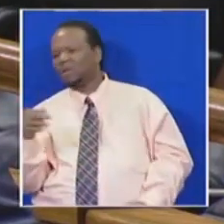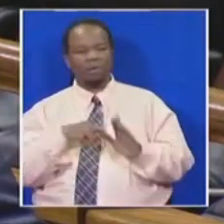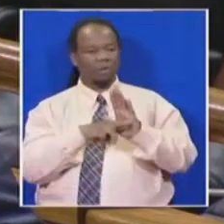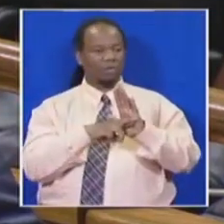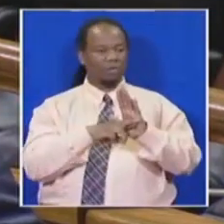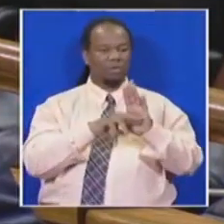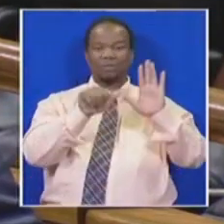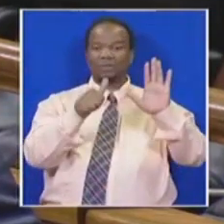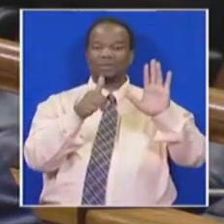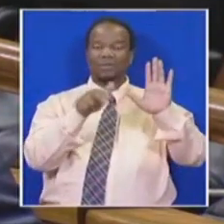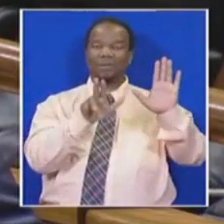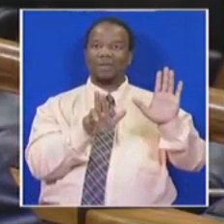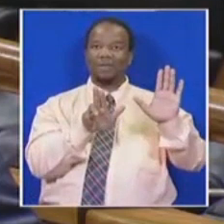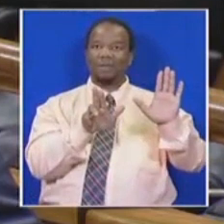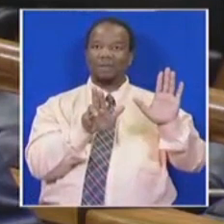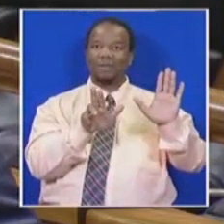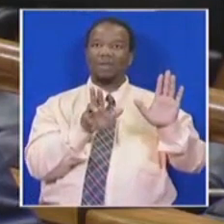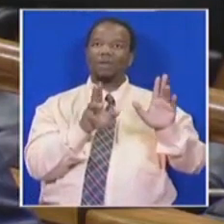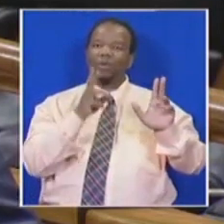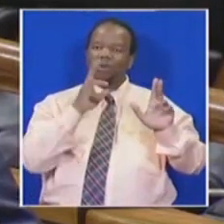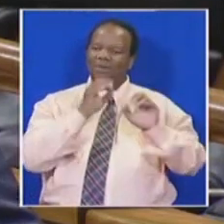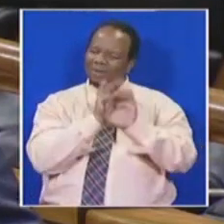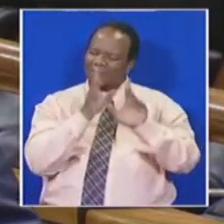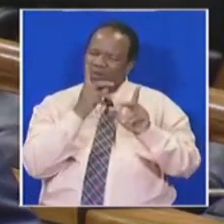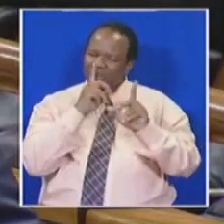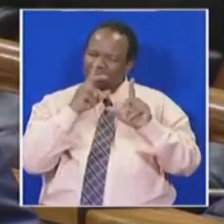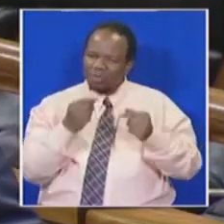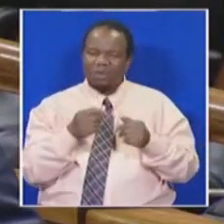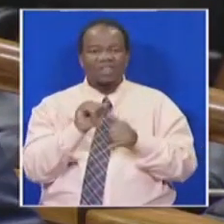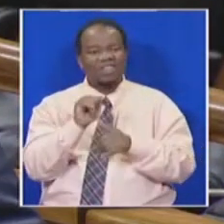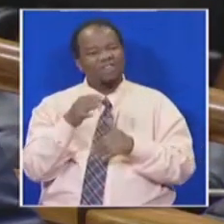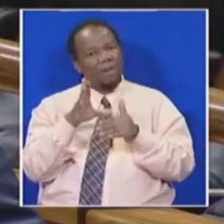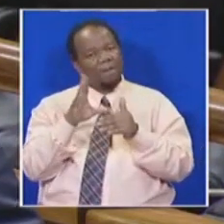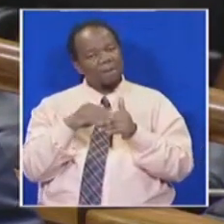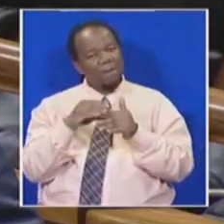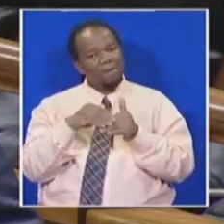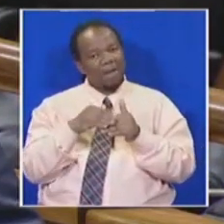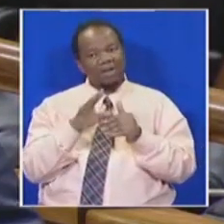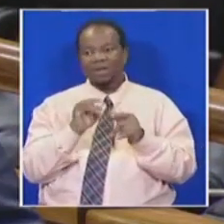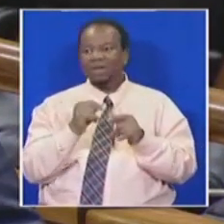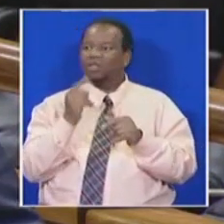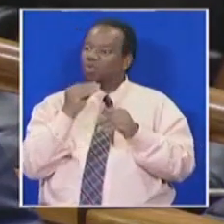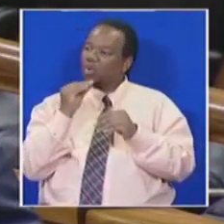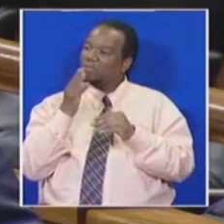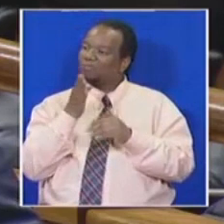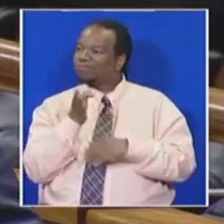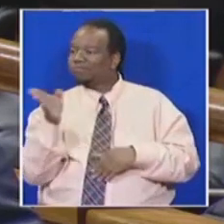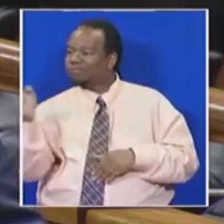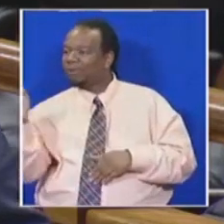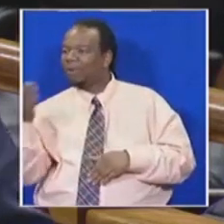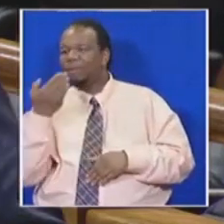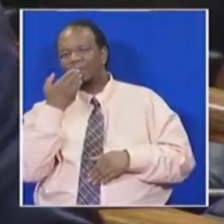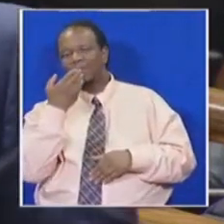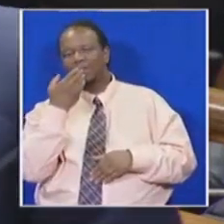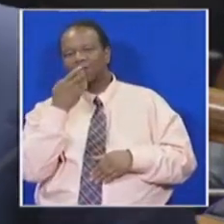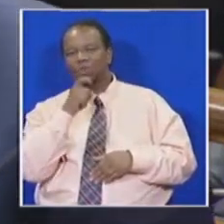clear as to what is it that you need to do if a member is irrelevant. So we request you to please apply Rule